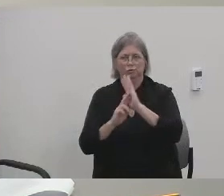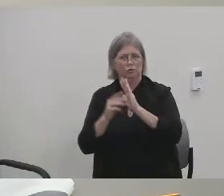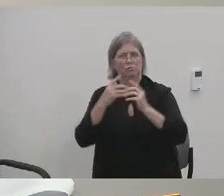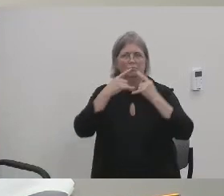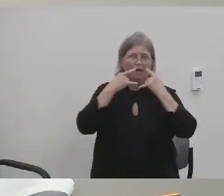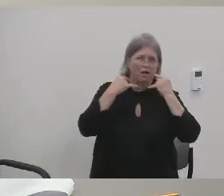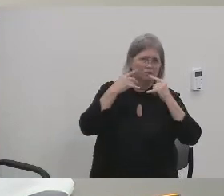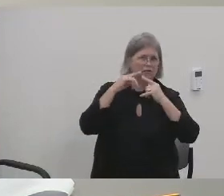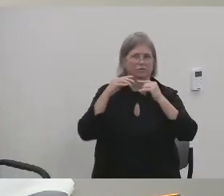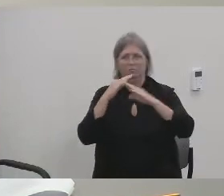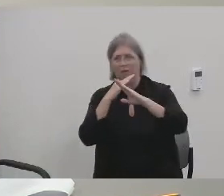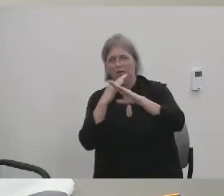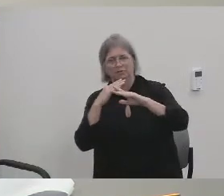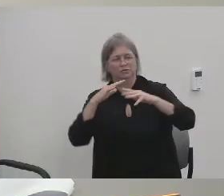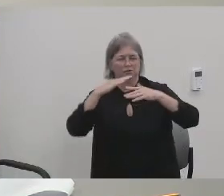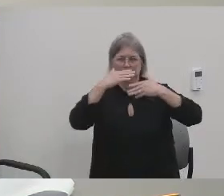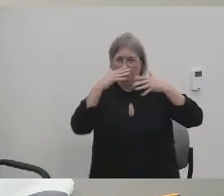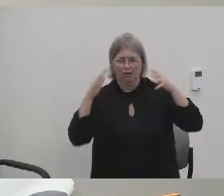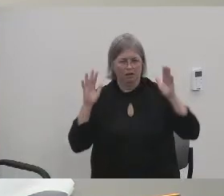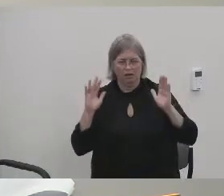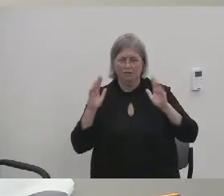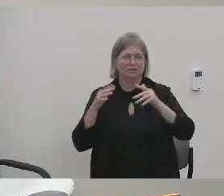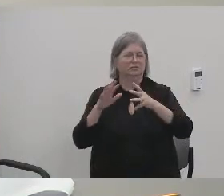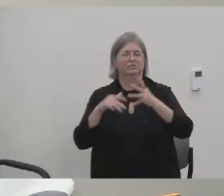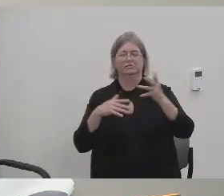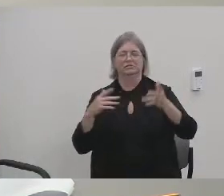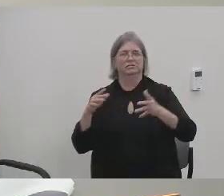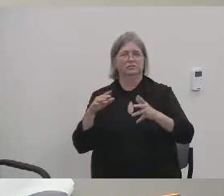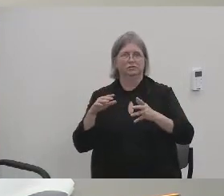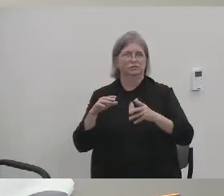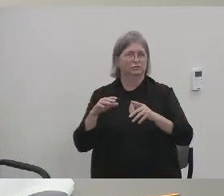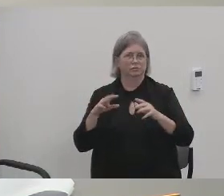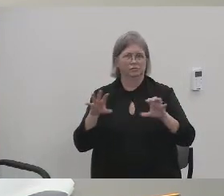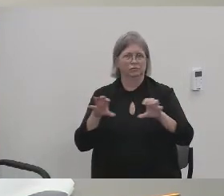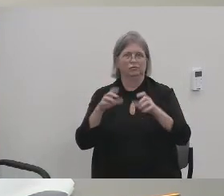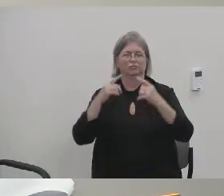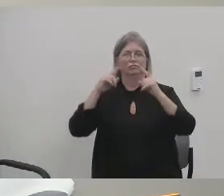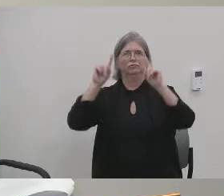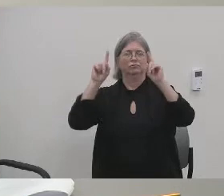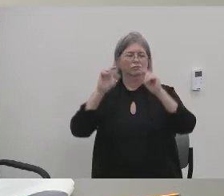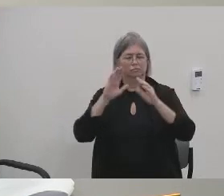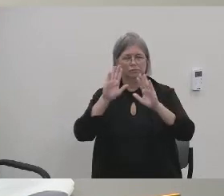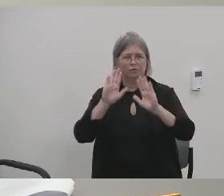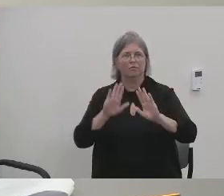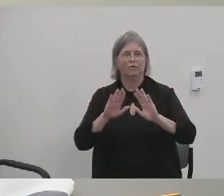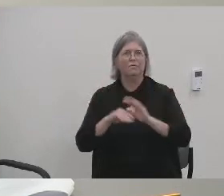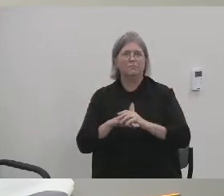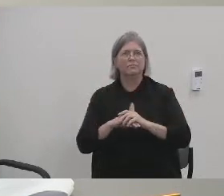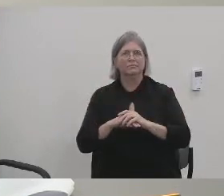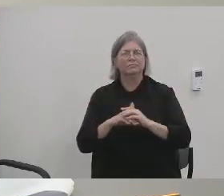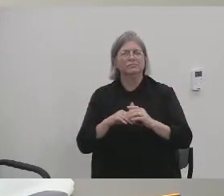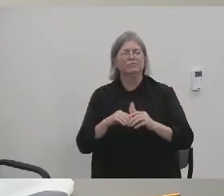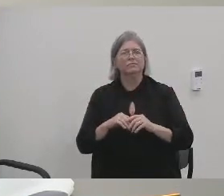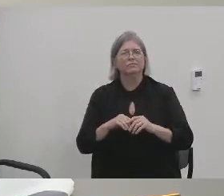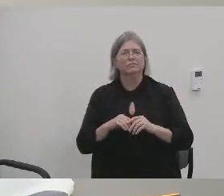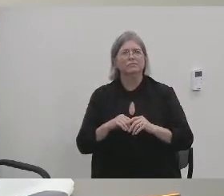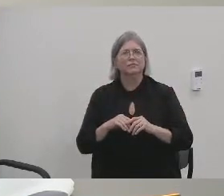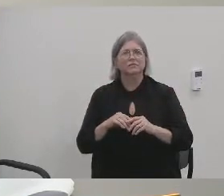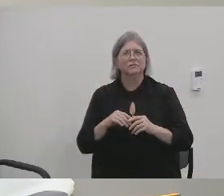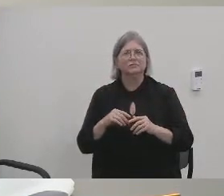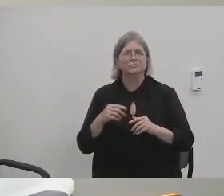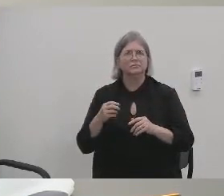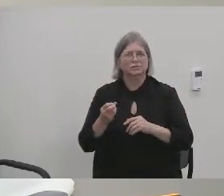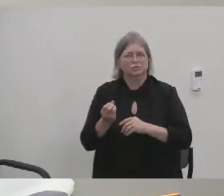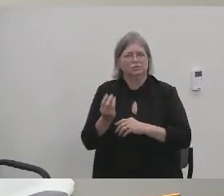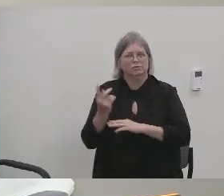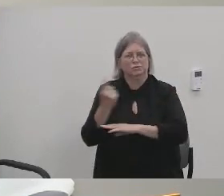masks and the barriers, and have come through this extremely well as we could have expected. And to give them a few